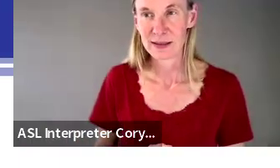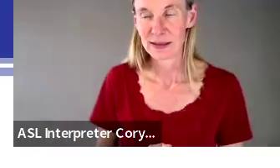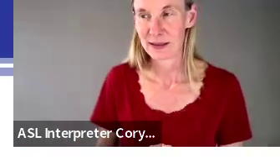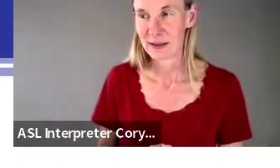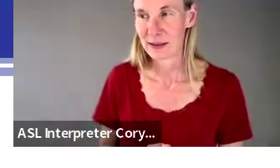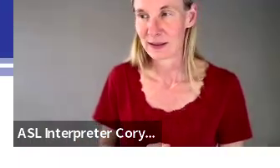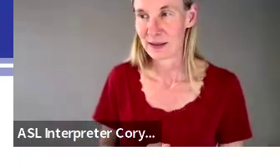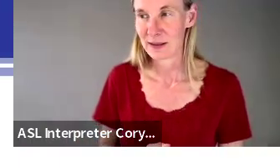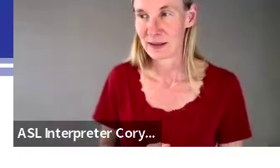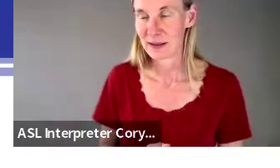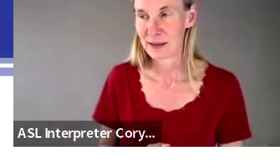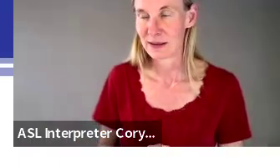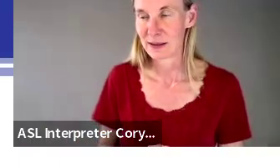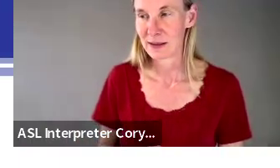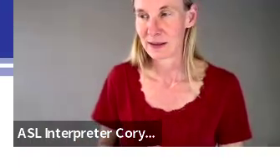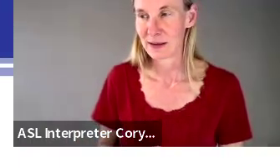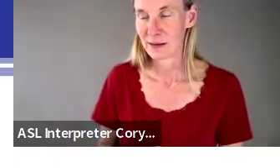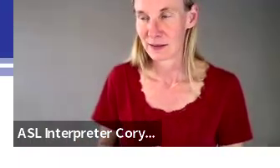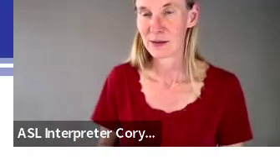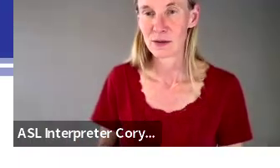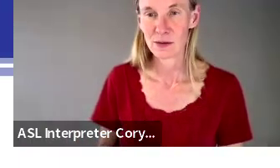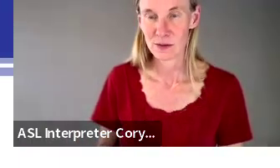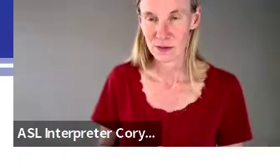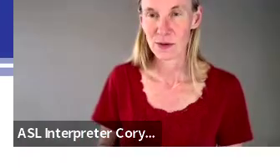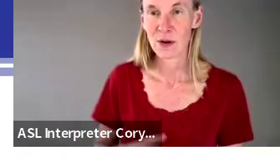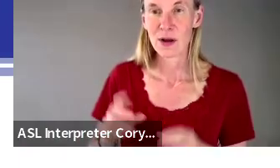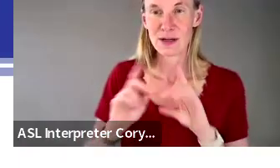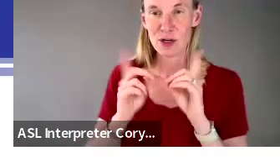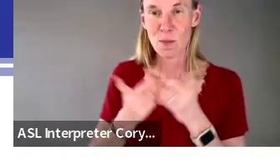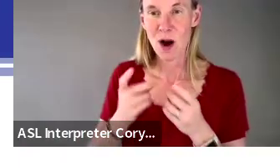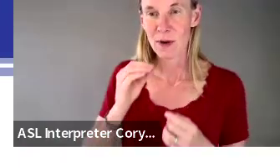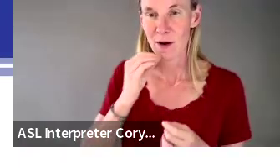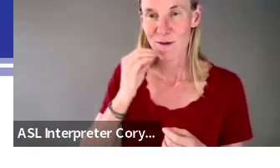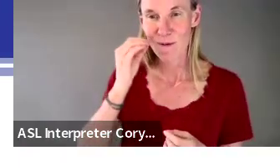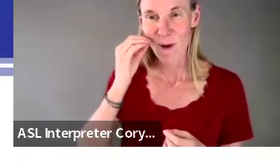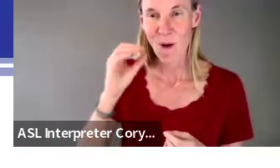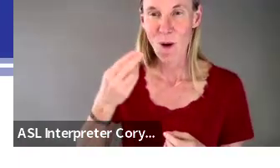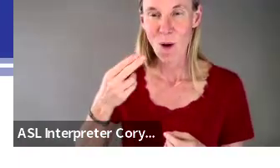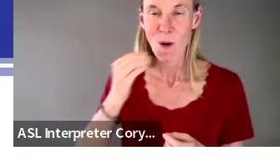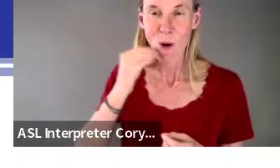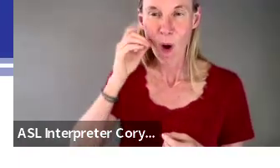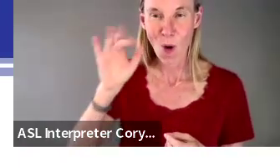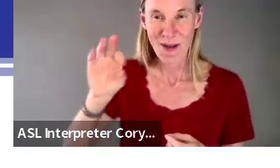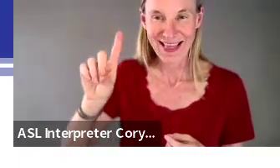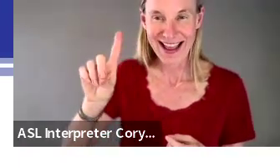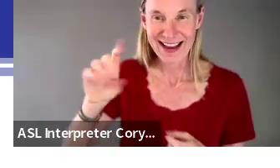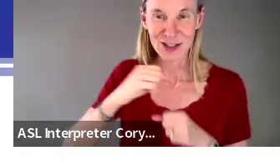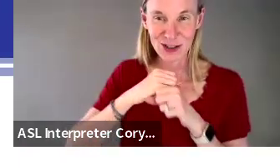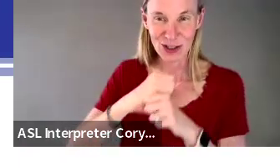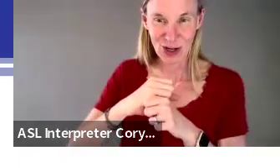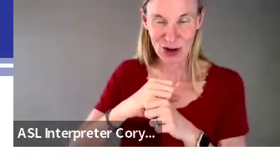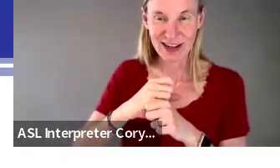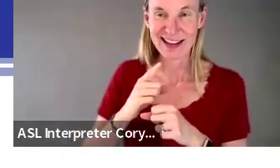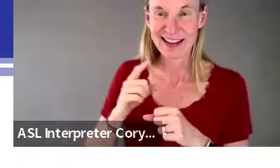ran and charged by the Department of Homeland Security, and they teach you how to the steps they want you